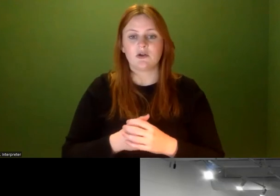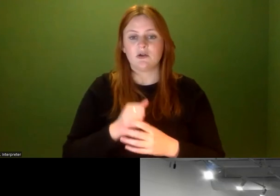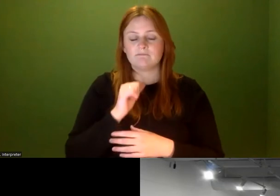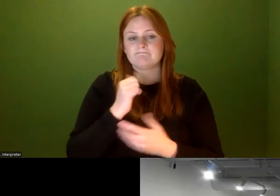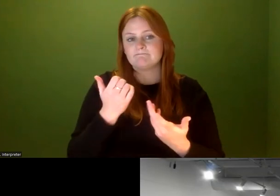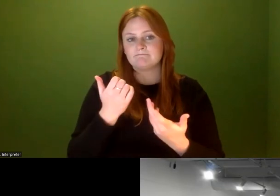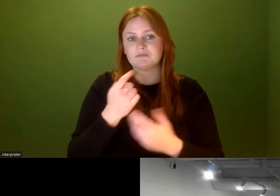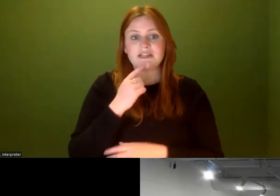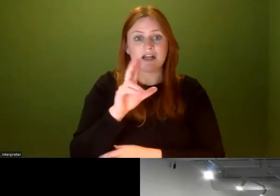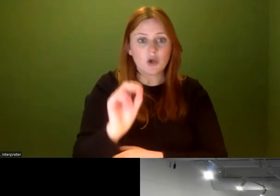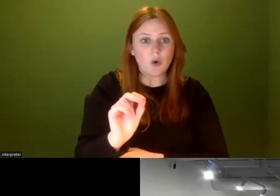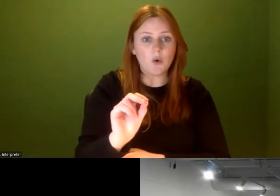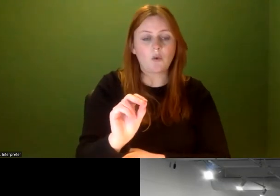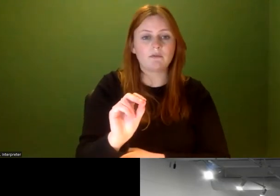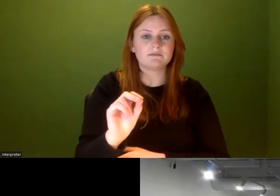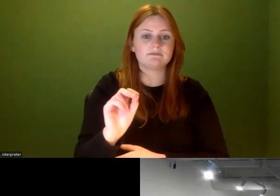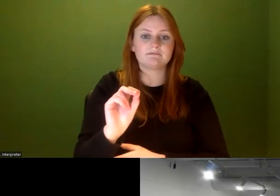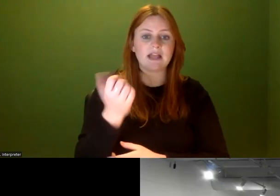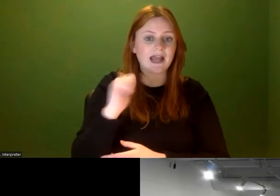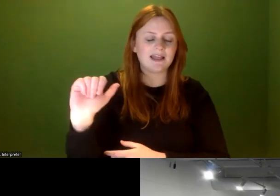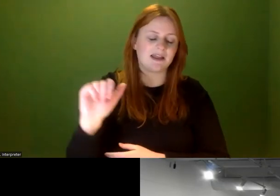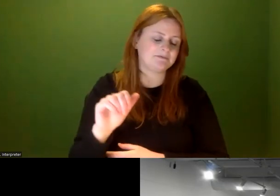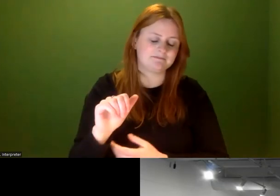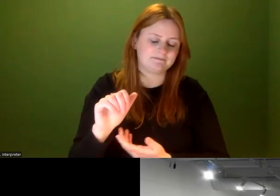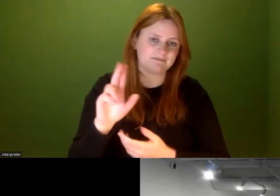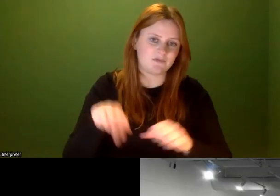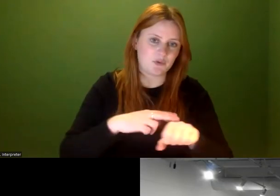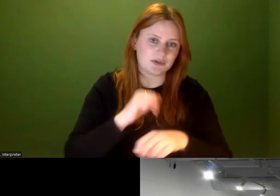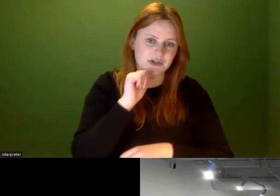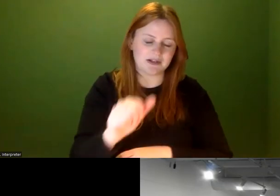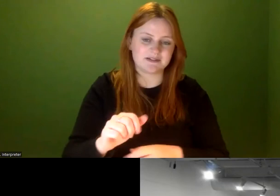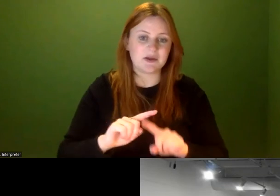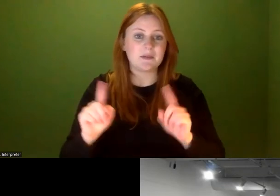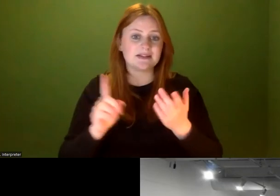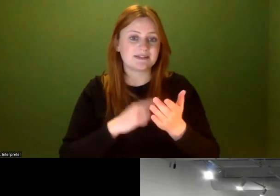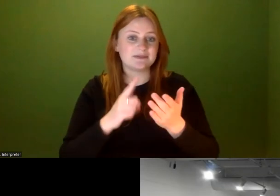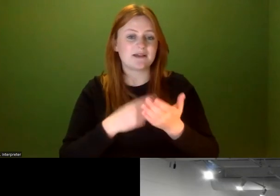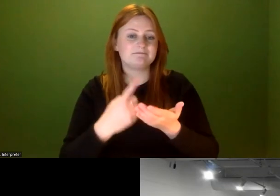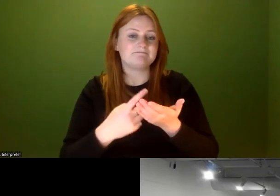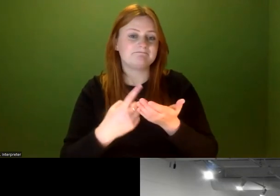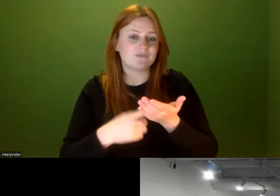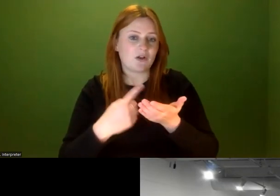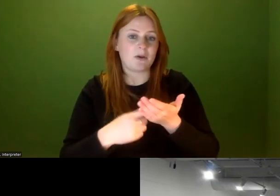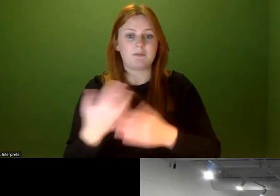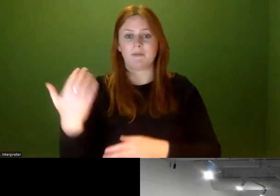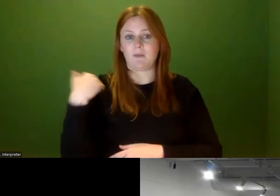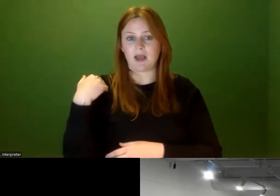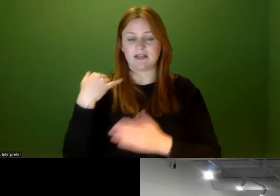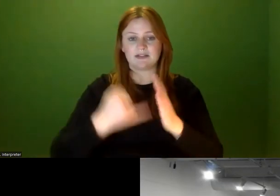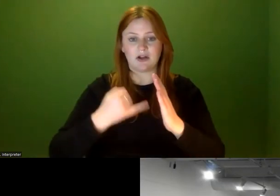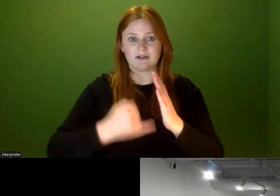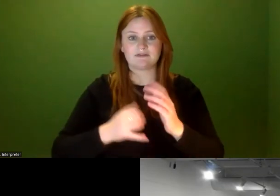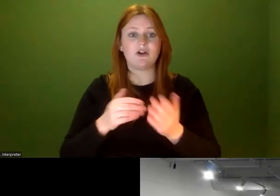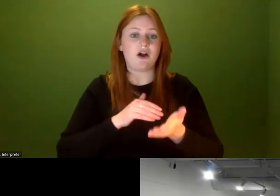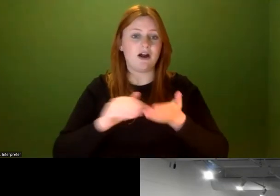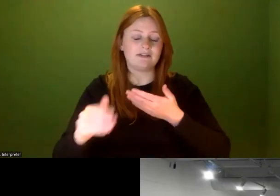off. And as I mentioned, I've been referencing my own past work. And that's often thanks to Michael, because